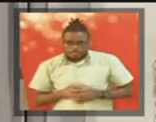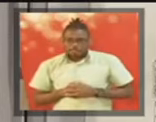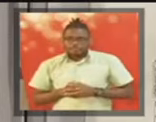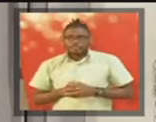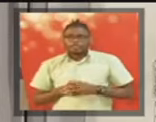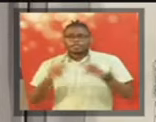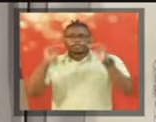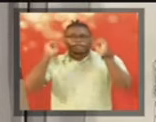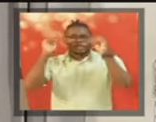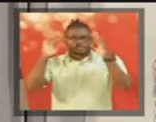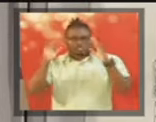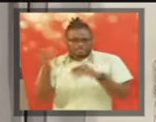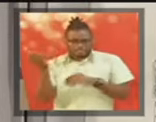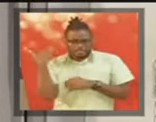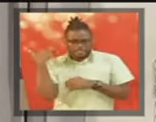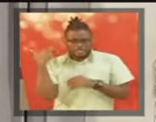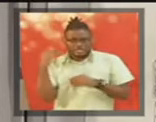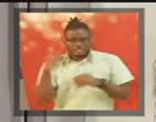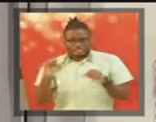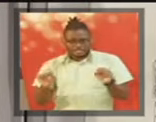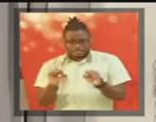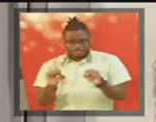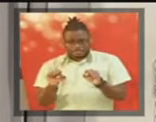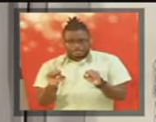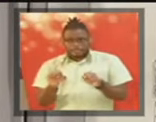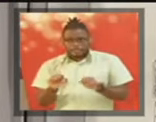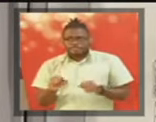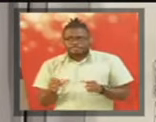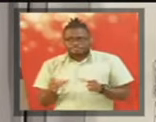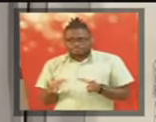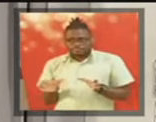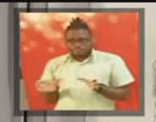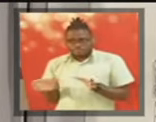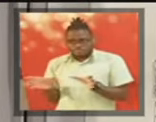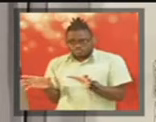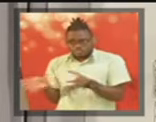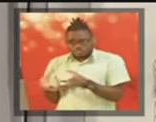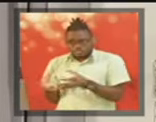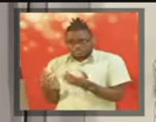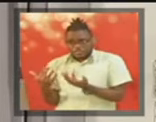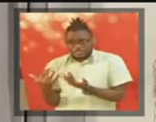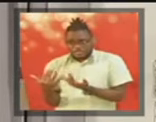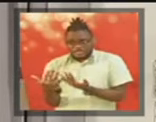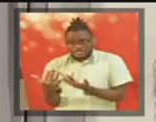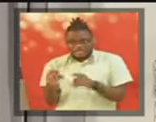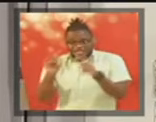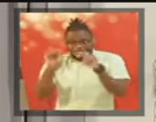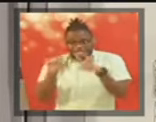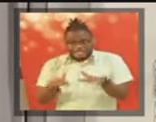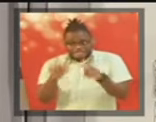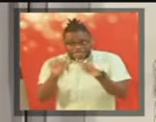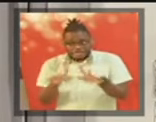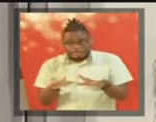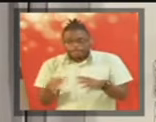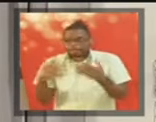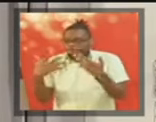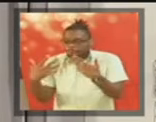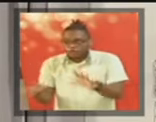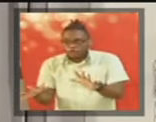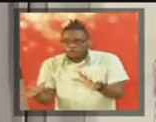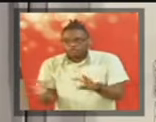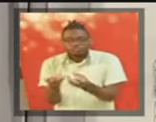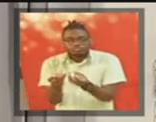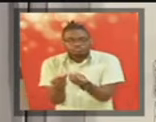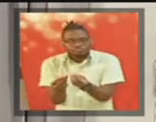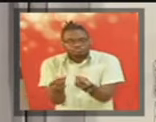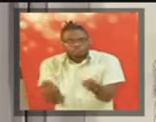we were able to clear most of our backlog. And what you're seeing reflected now is more or less what is happening over the last 24 to